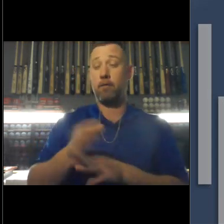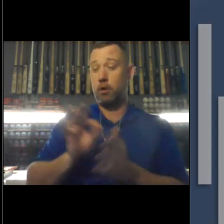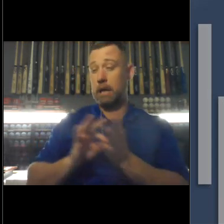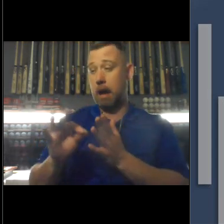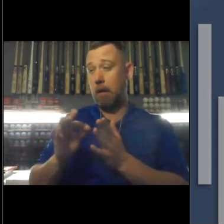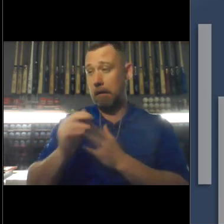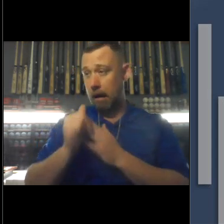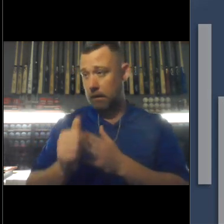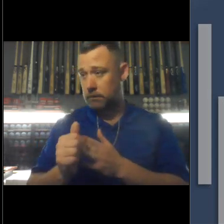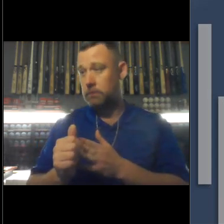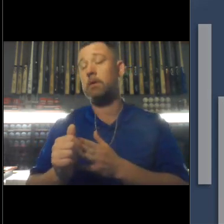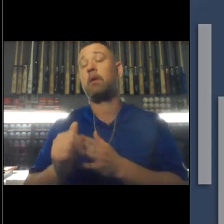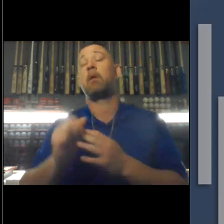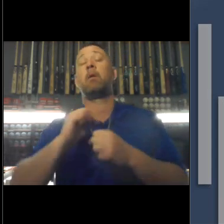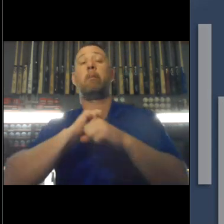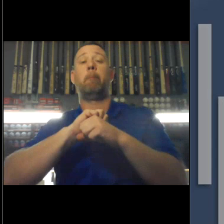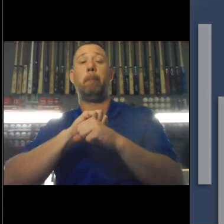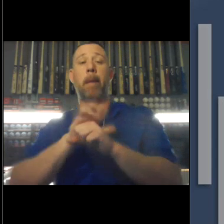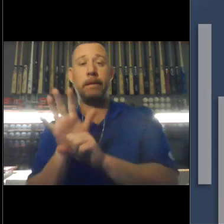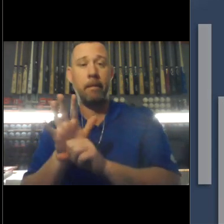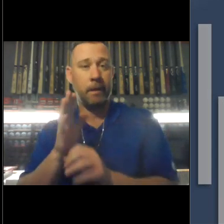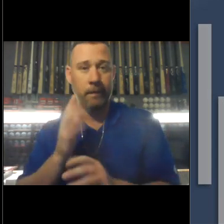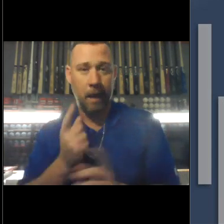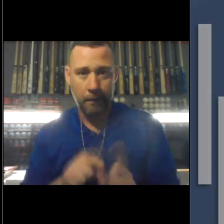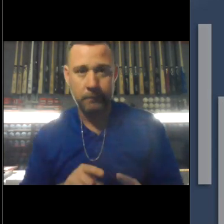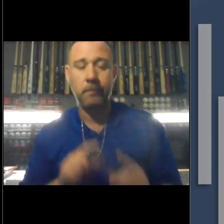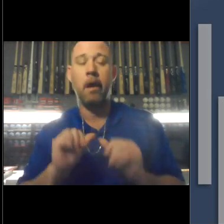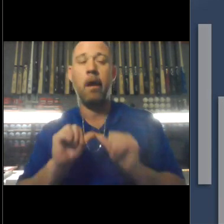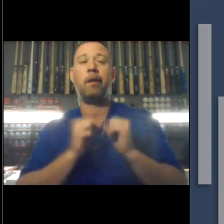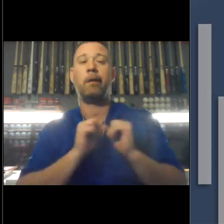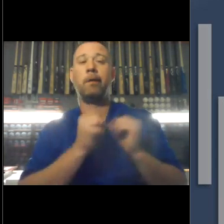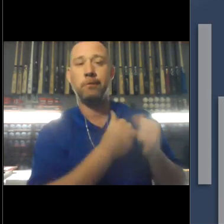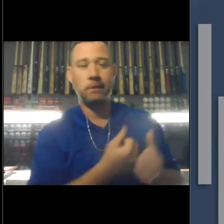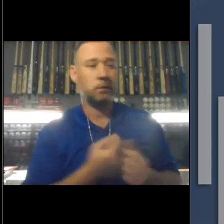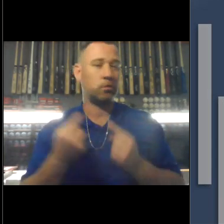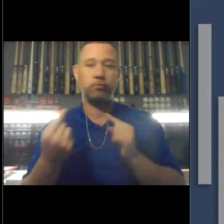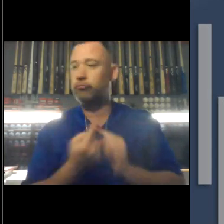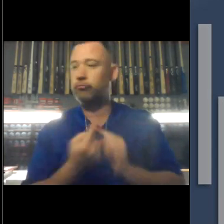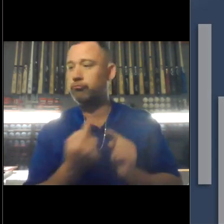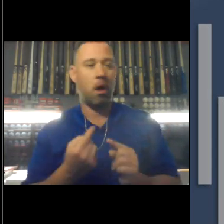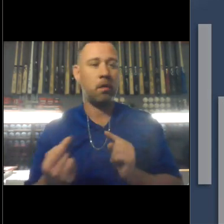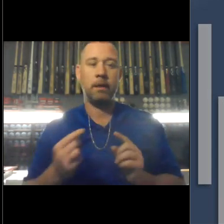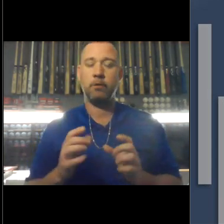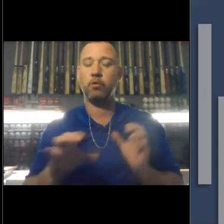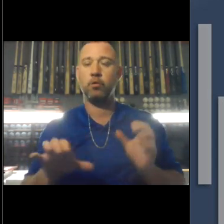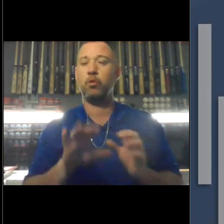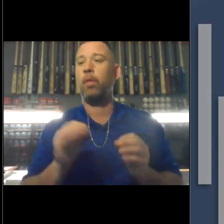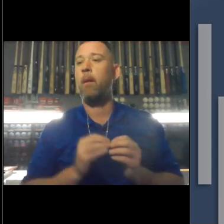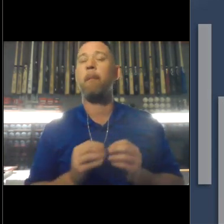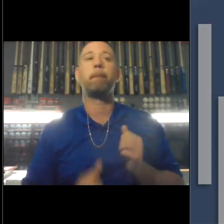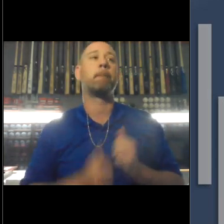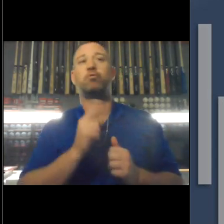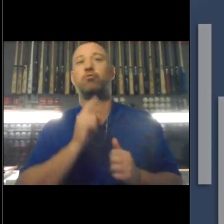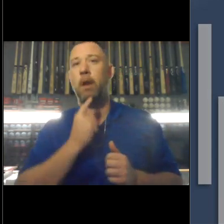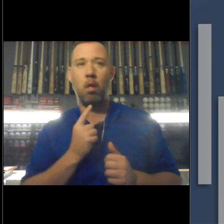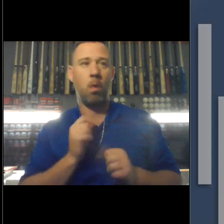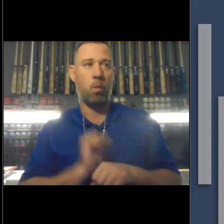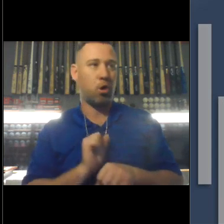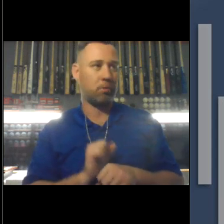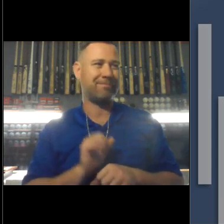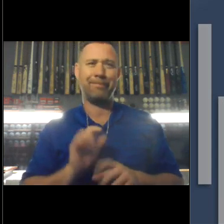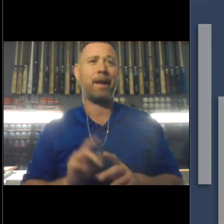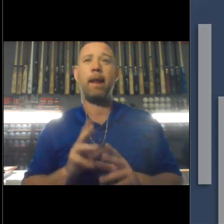the pandemic hit and agencies throughout the state were struggling to do even their most critical work, let alone getting out there